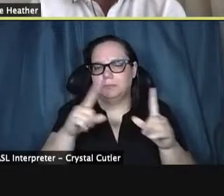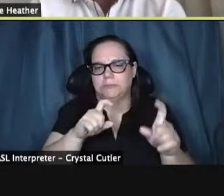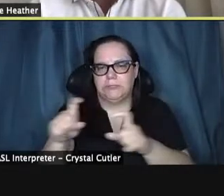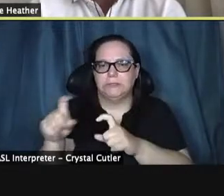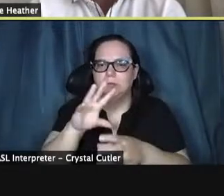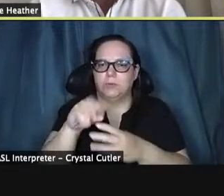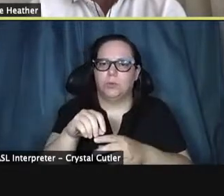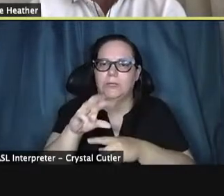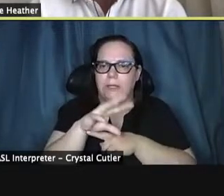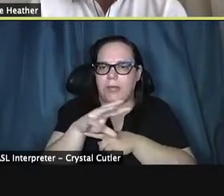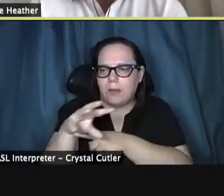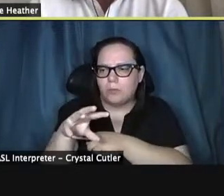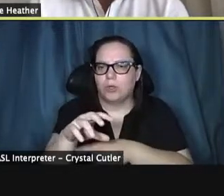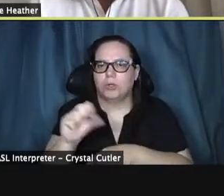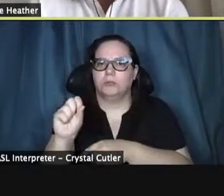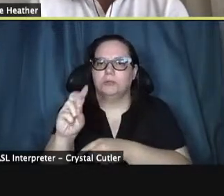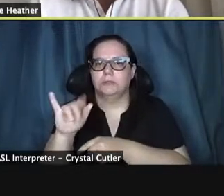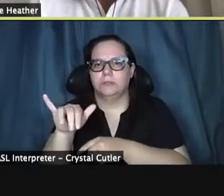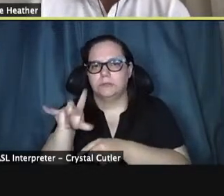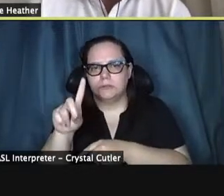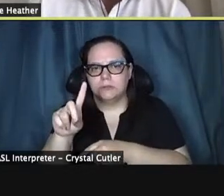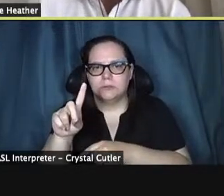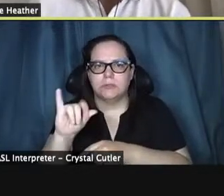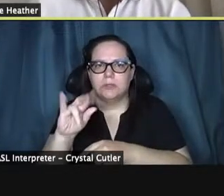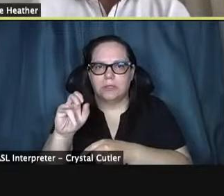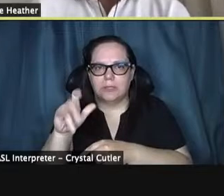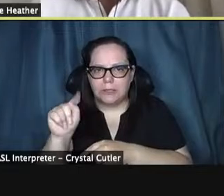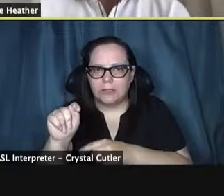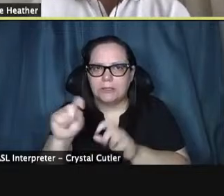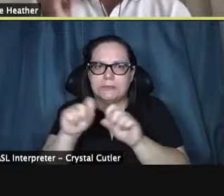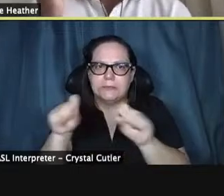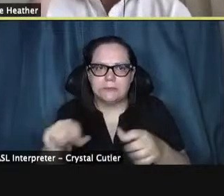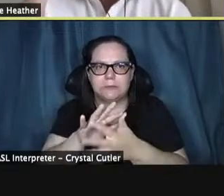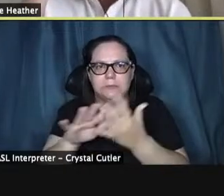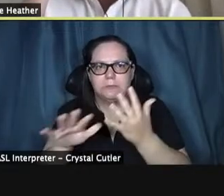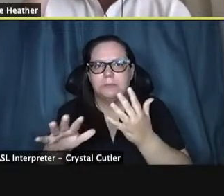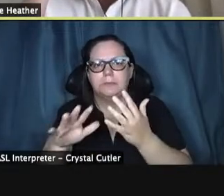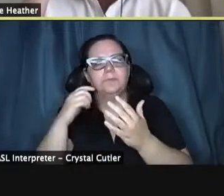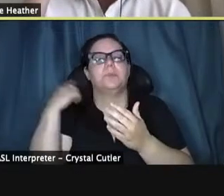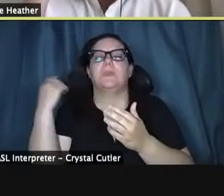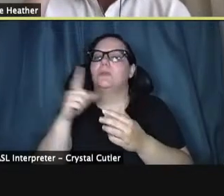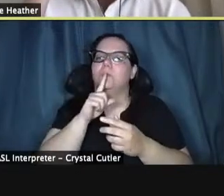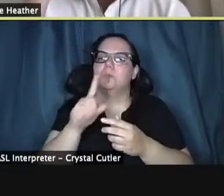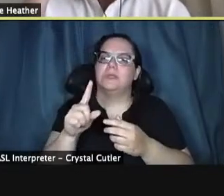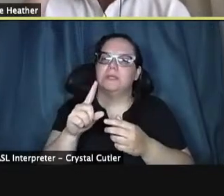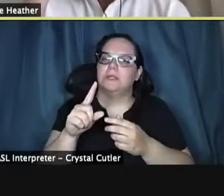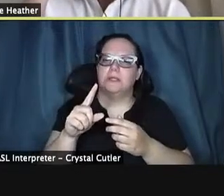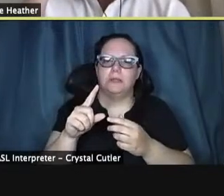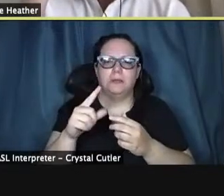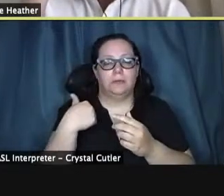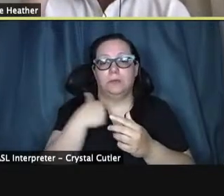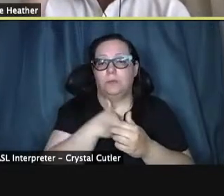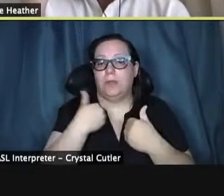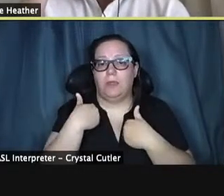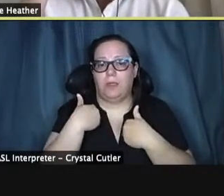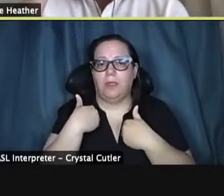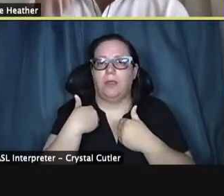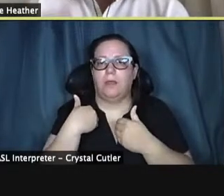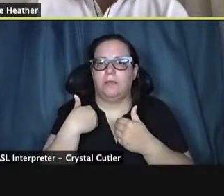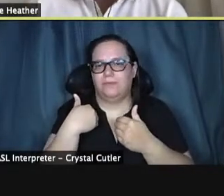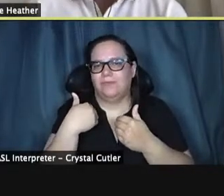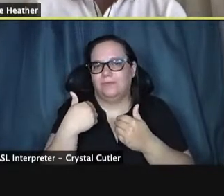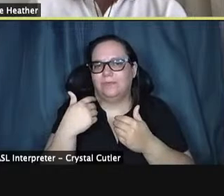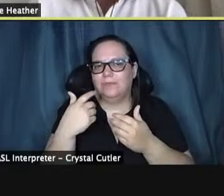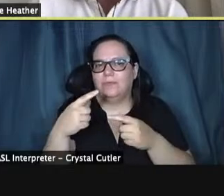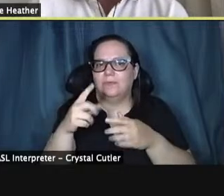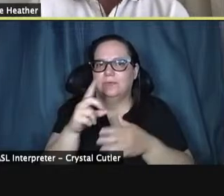and the spectrometers. And in general, we have a detailed design ongoing. As I said, we've just entered phase C.